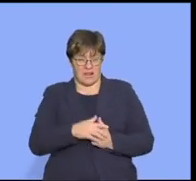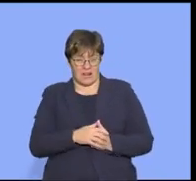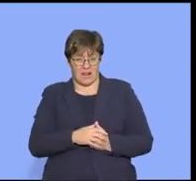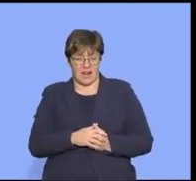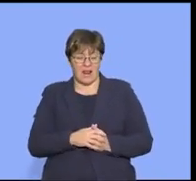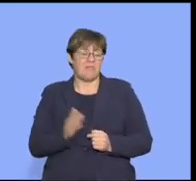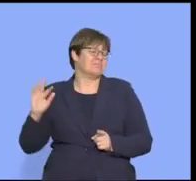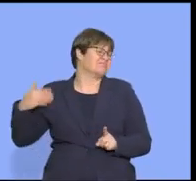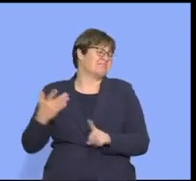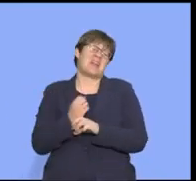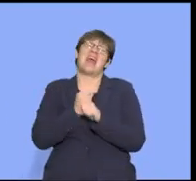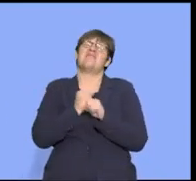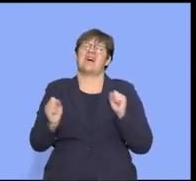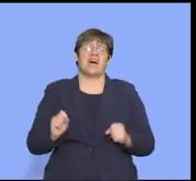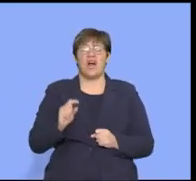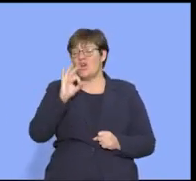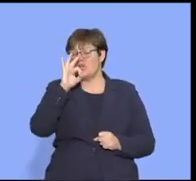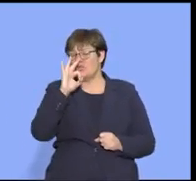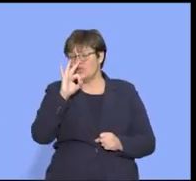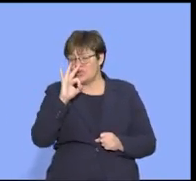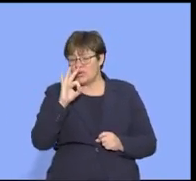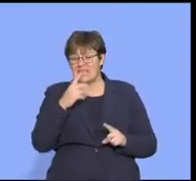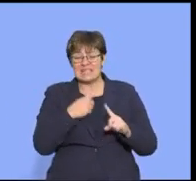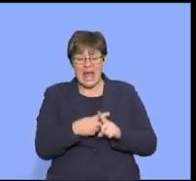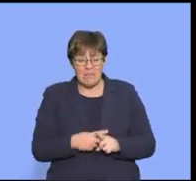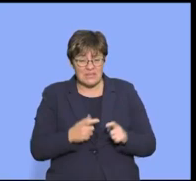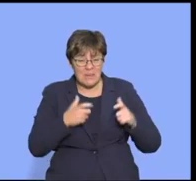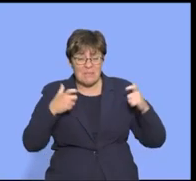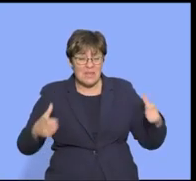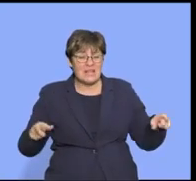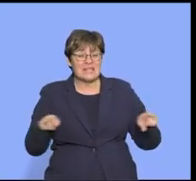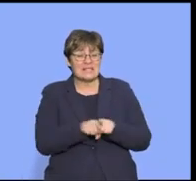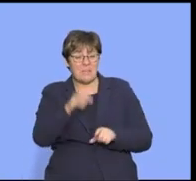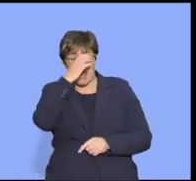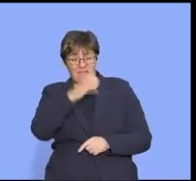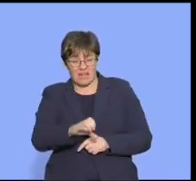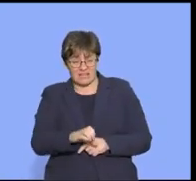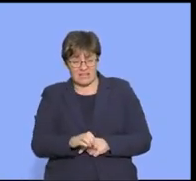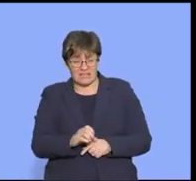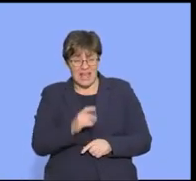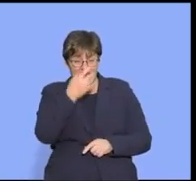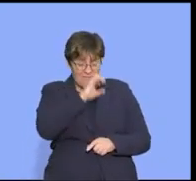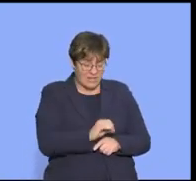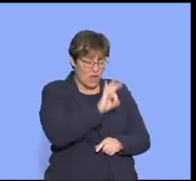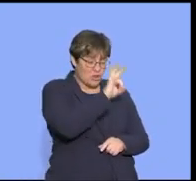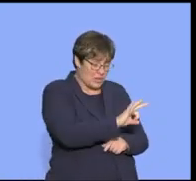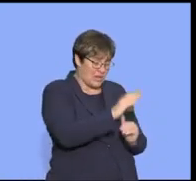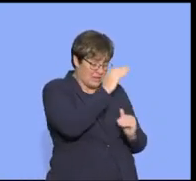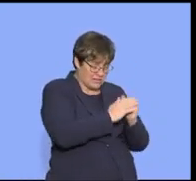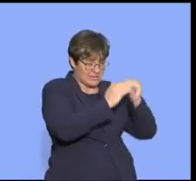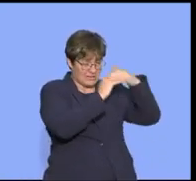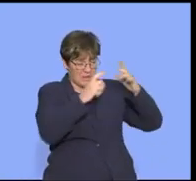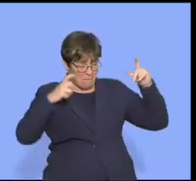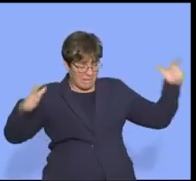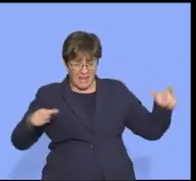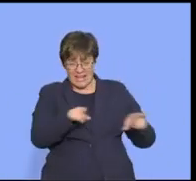ever, 3 times as big as an elephant. And they didn't have to